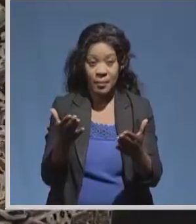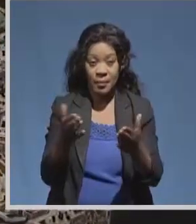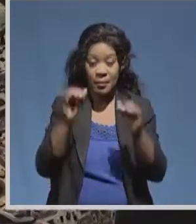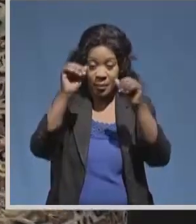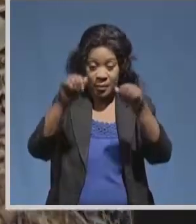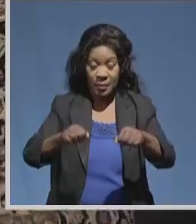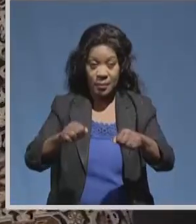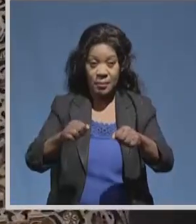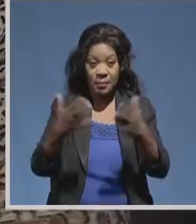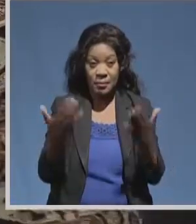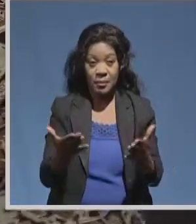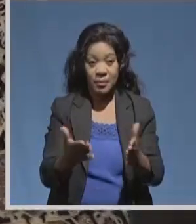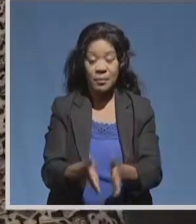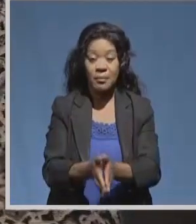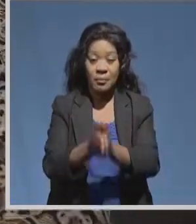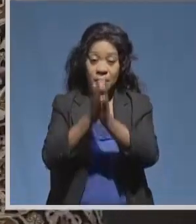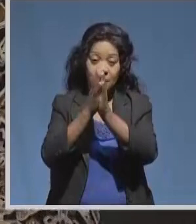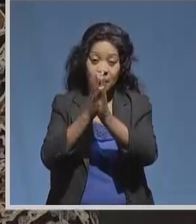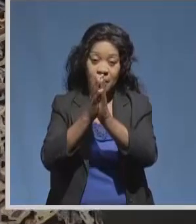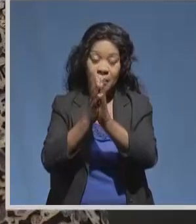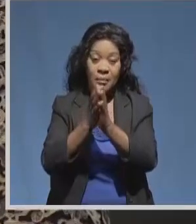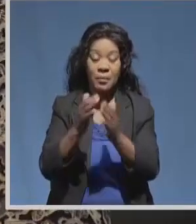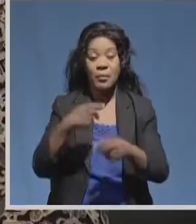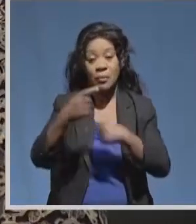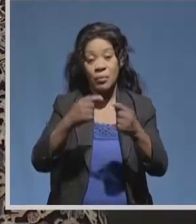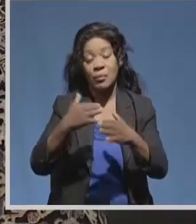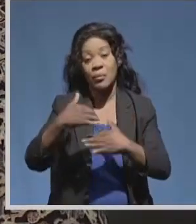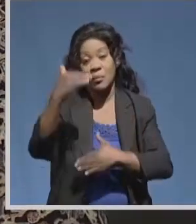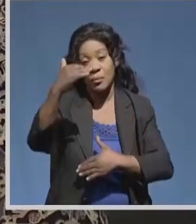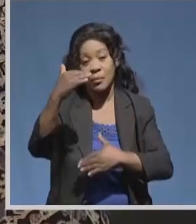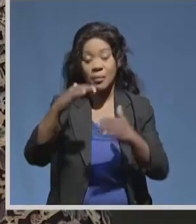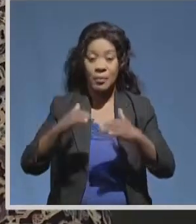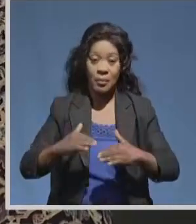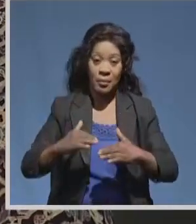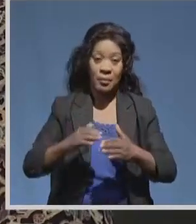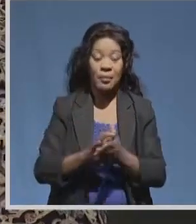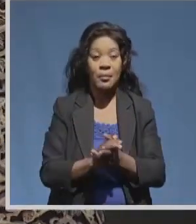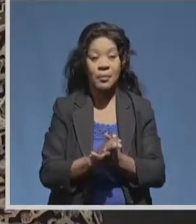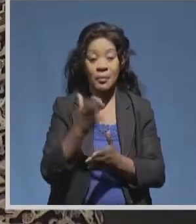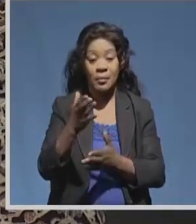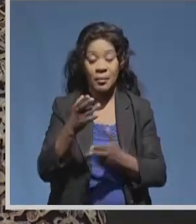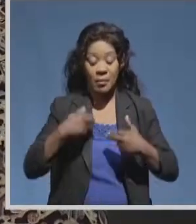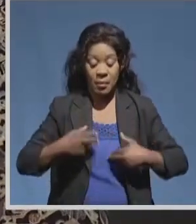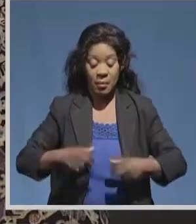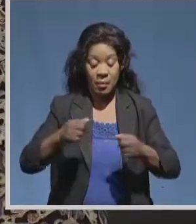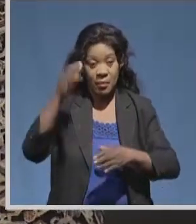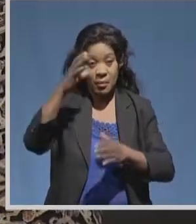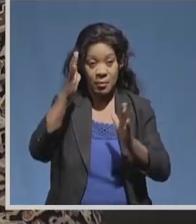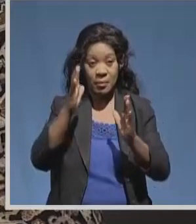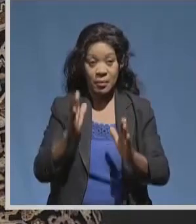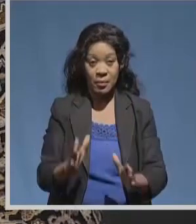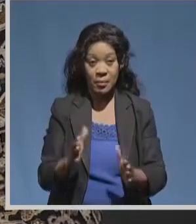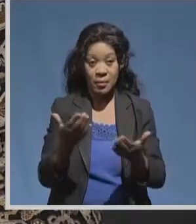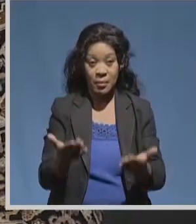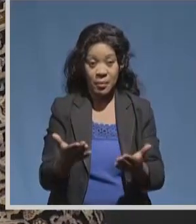up, being scalable down, depending on the advice that we get from the Ministry of Health. And that was also very important in the speech by